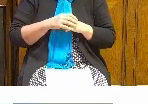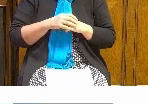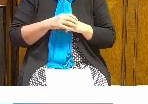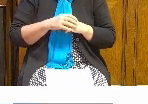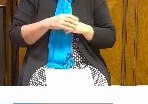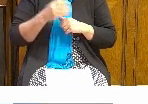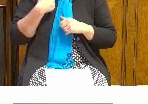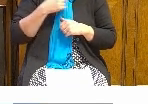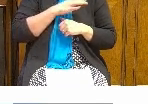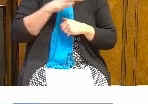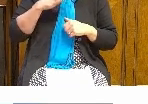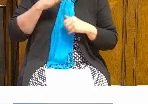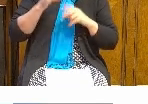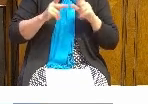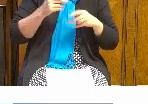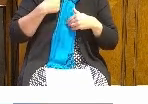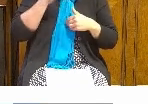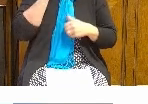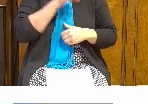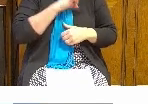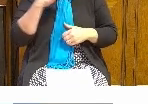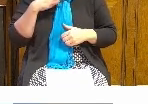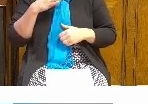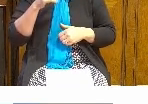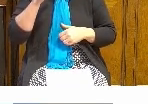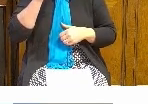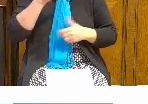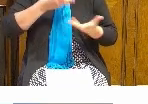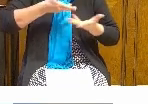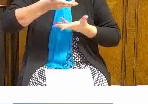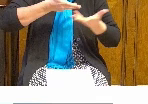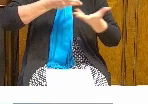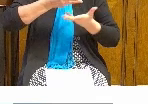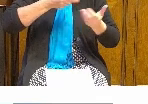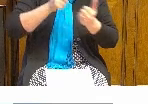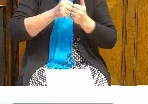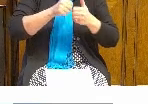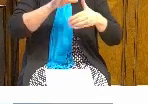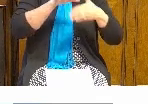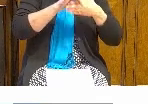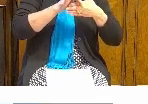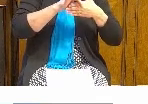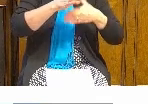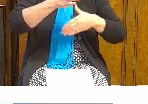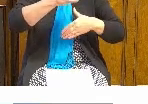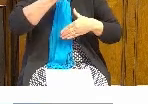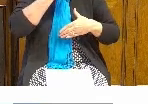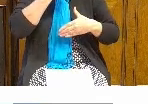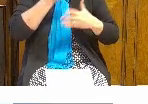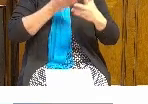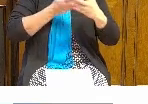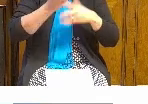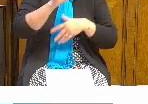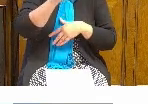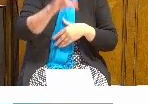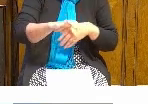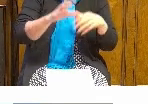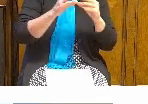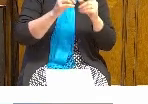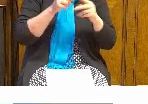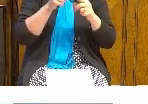have commissioners and you will have staff who will engage with subject matter experts through Zoom meetings,